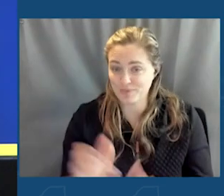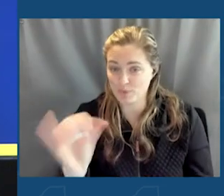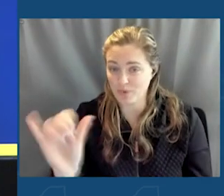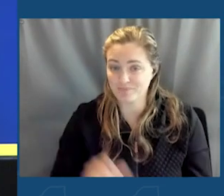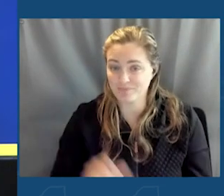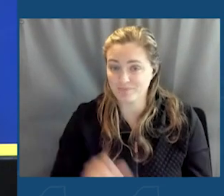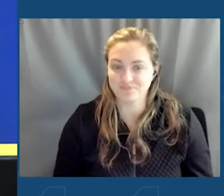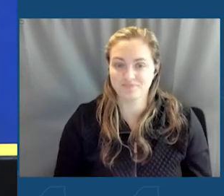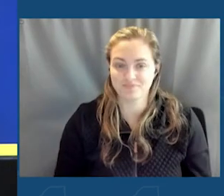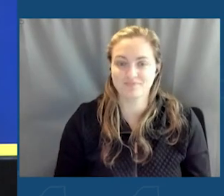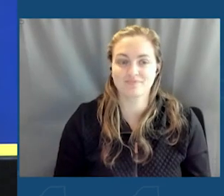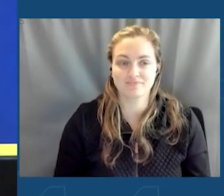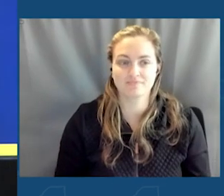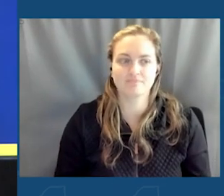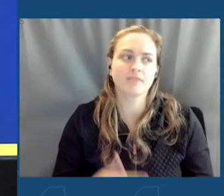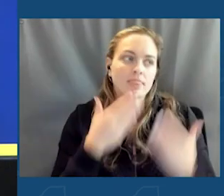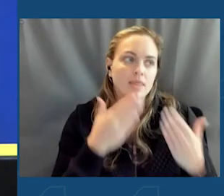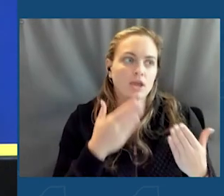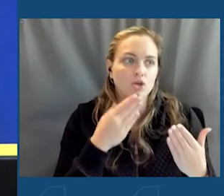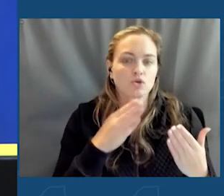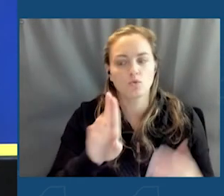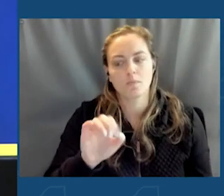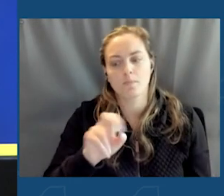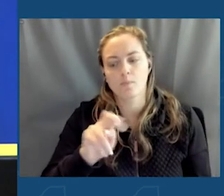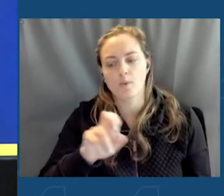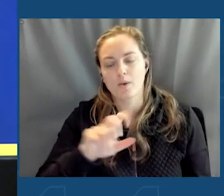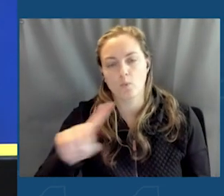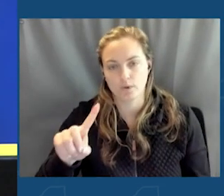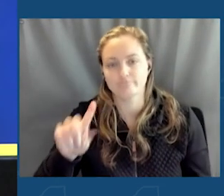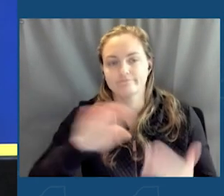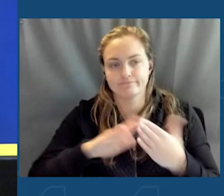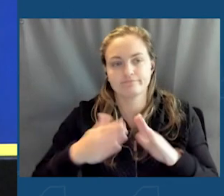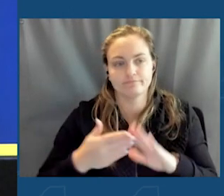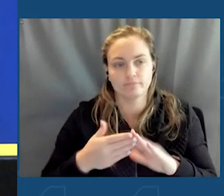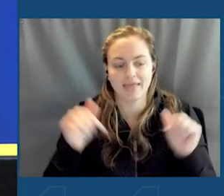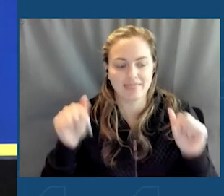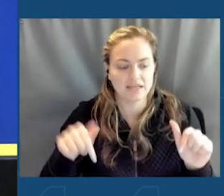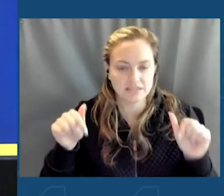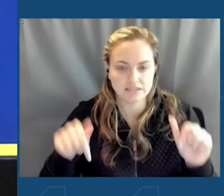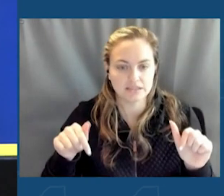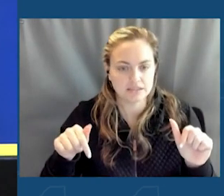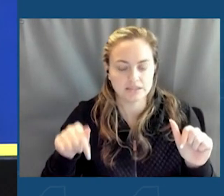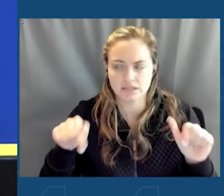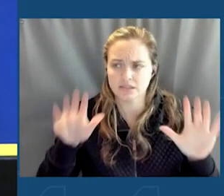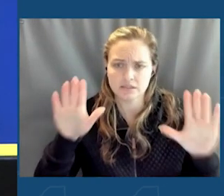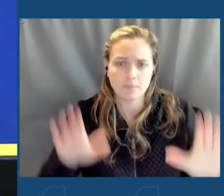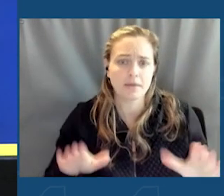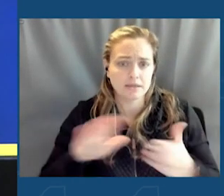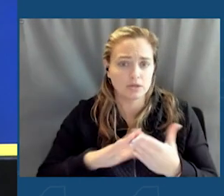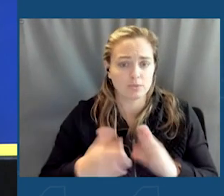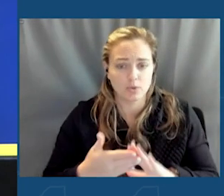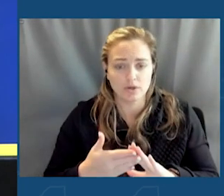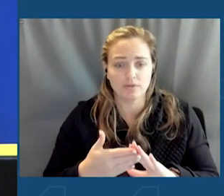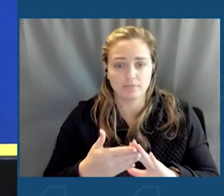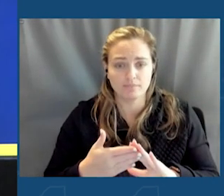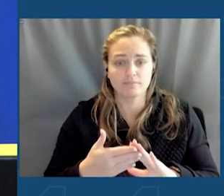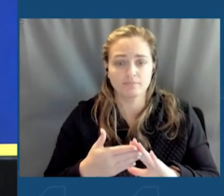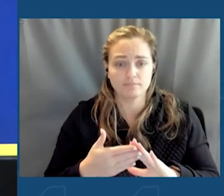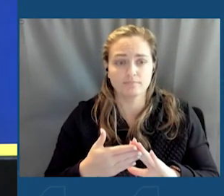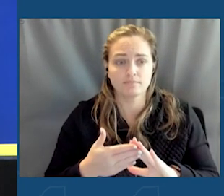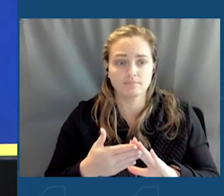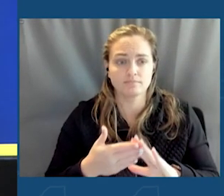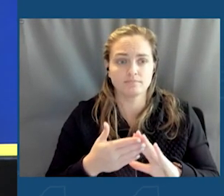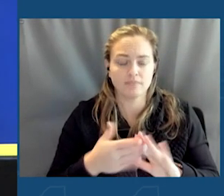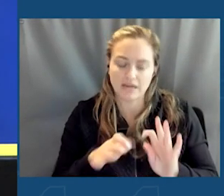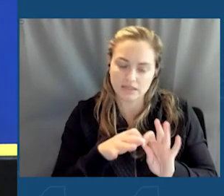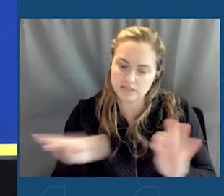And thank you to the Brentwood community. As the governor just said here, this is an amazing community. And it is a statement